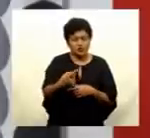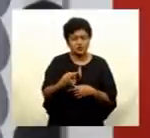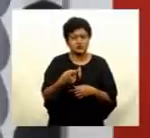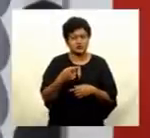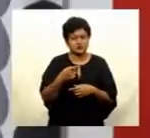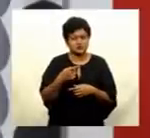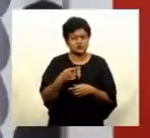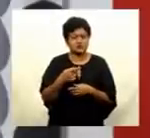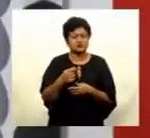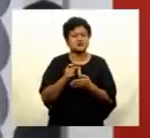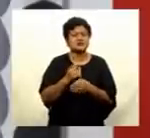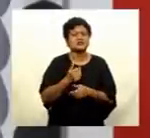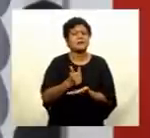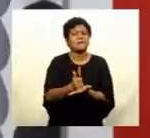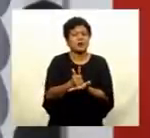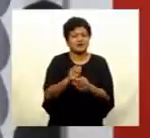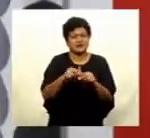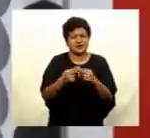was